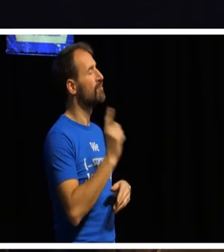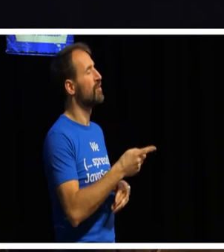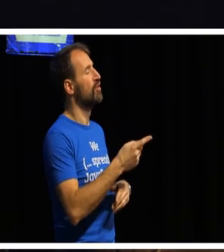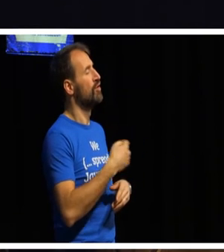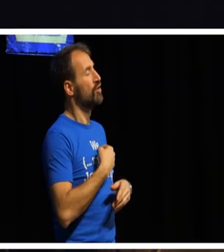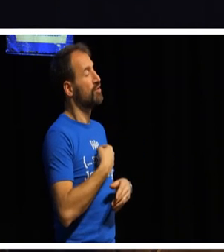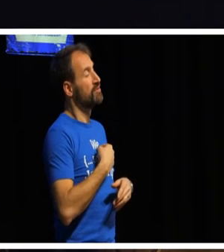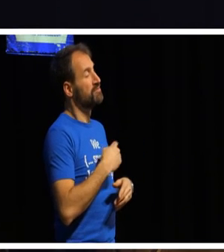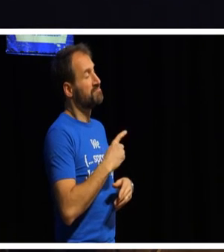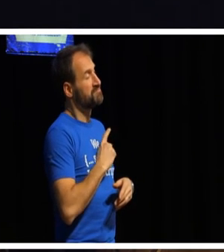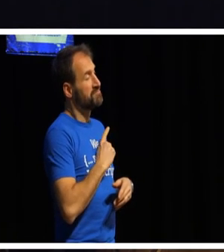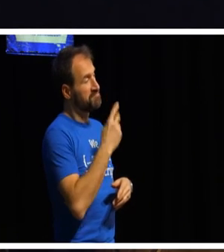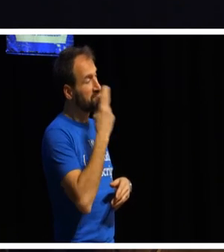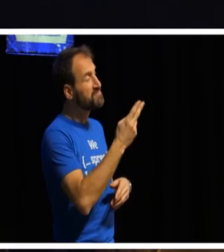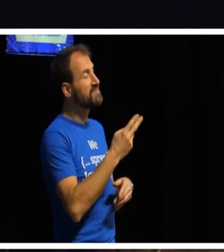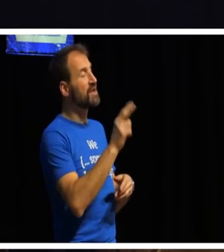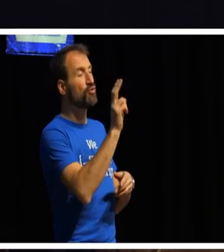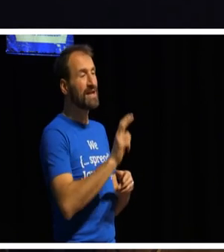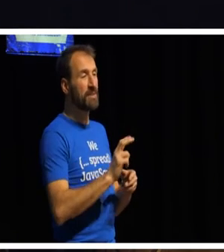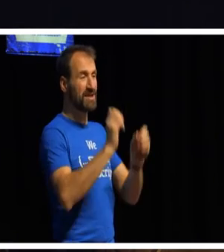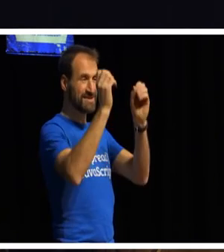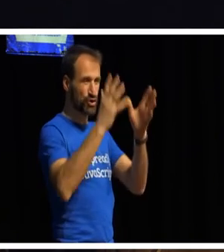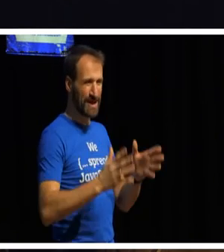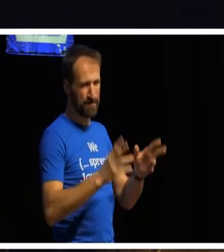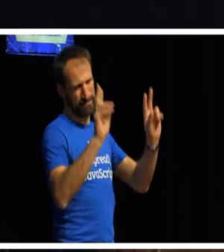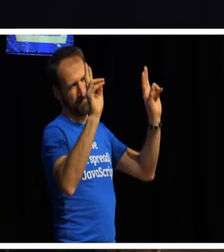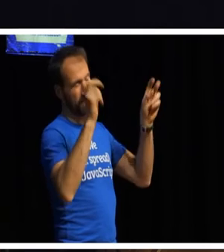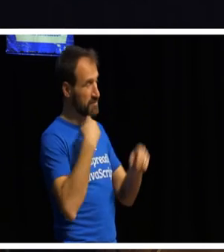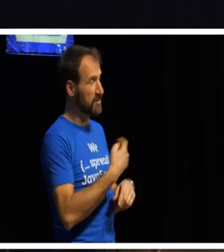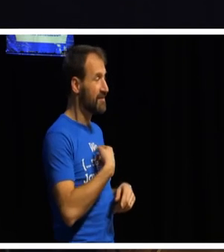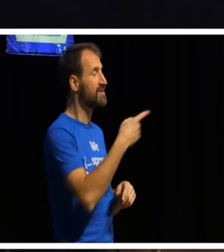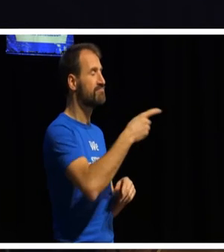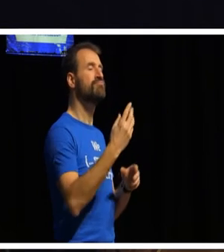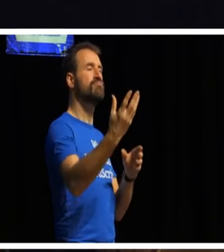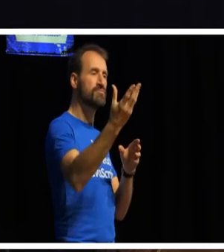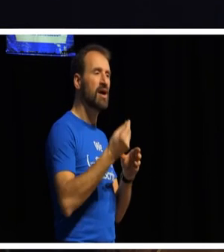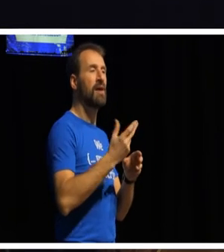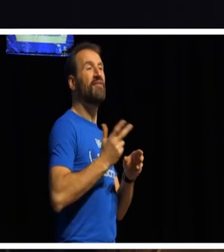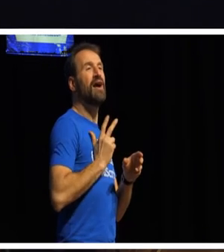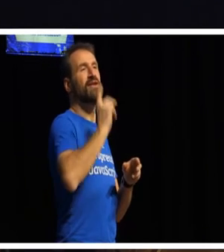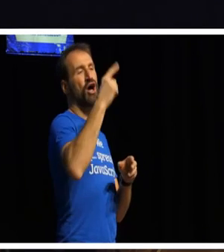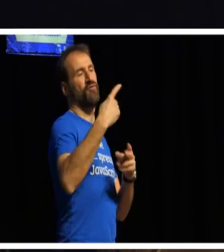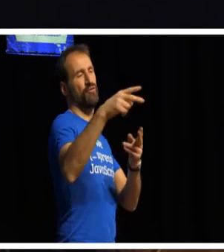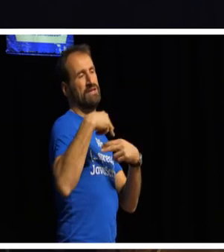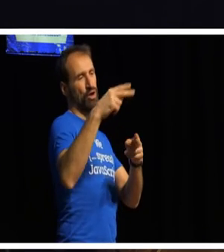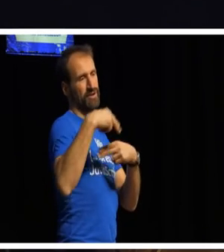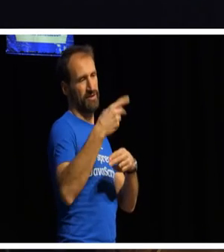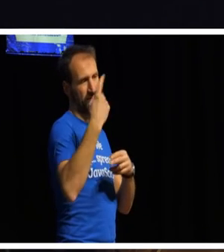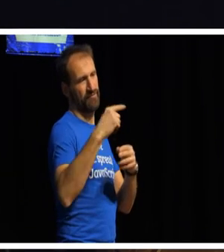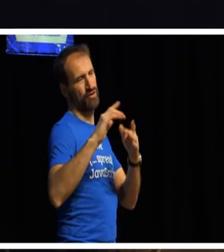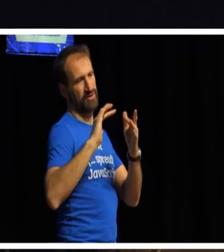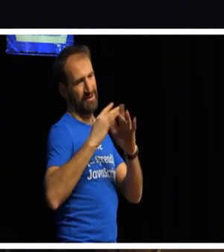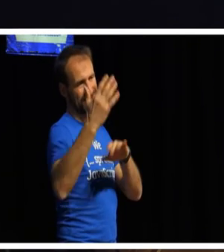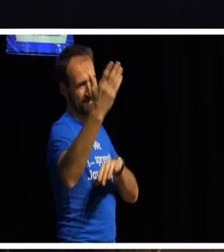that. And you can just do new response and pass the stream in. But the complicated bit is populating that stream. And it's kind